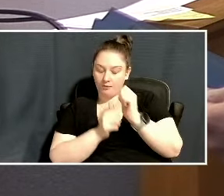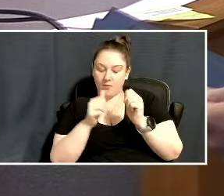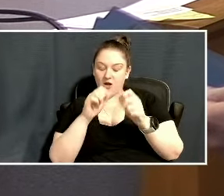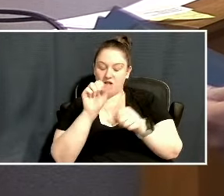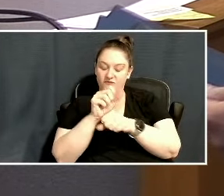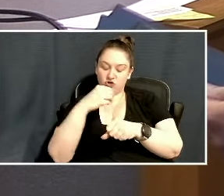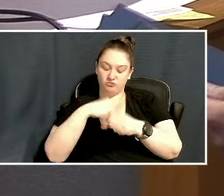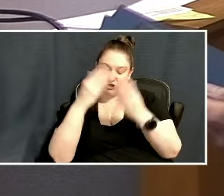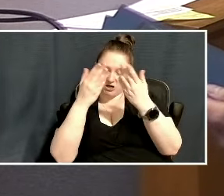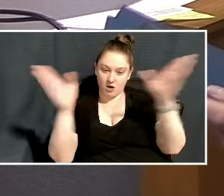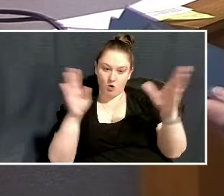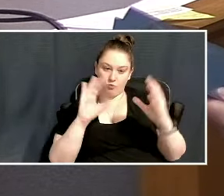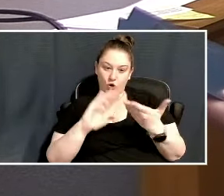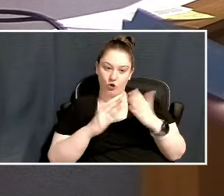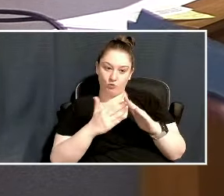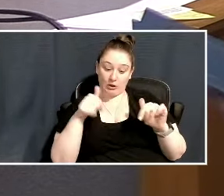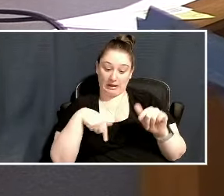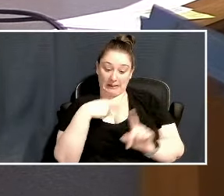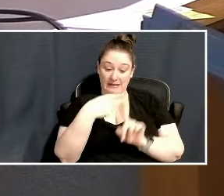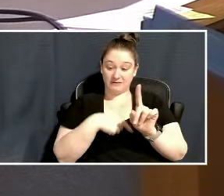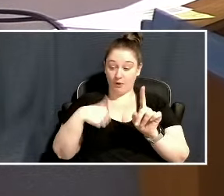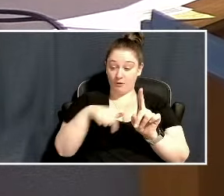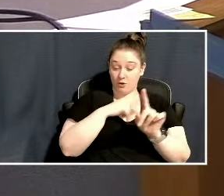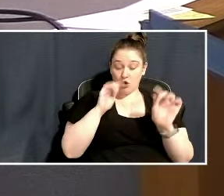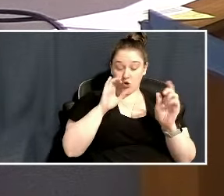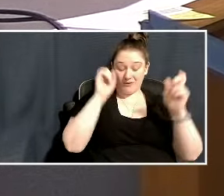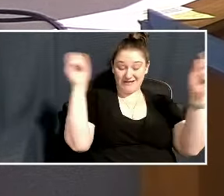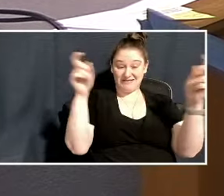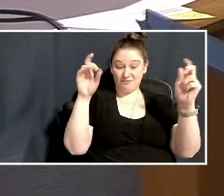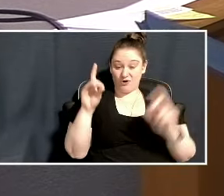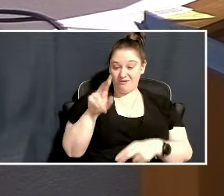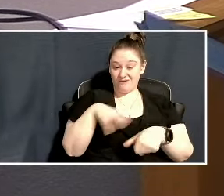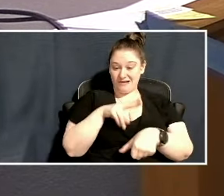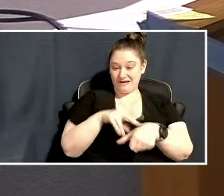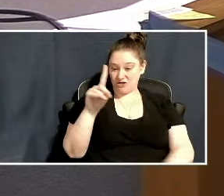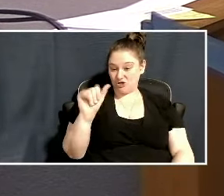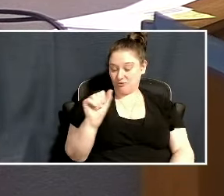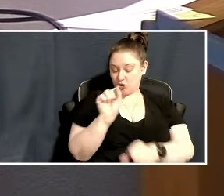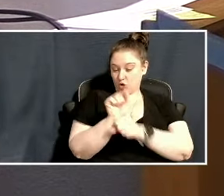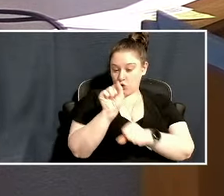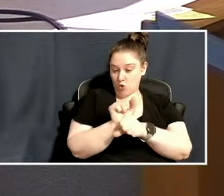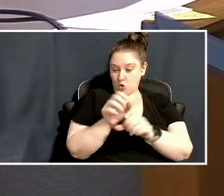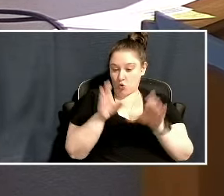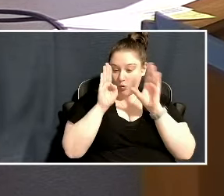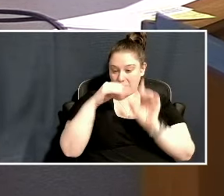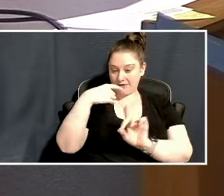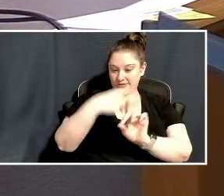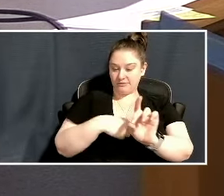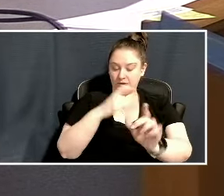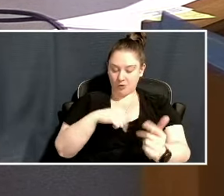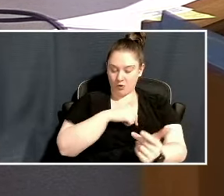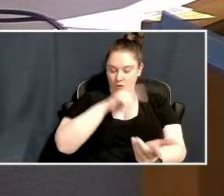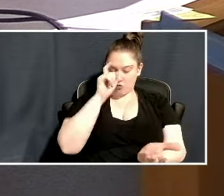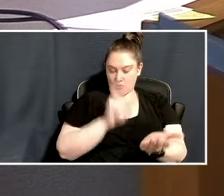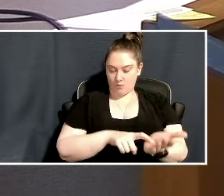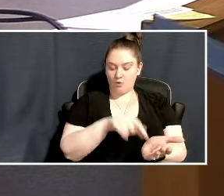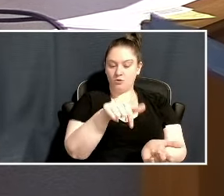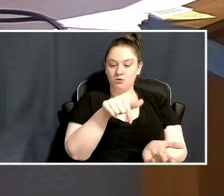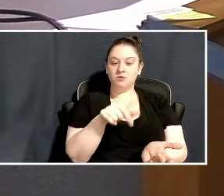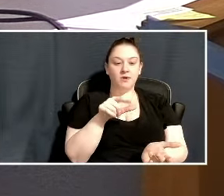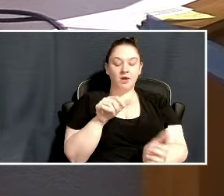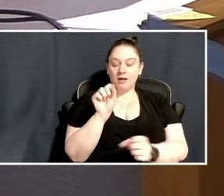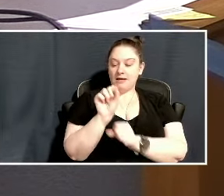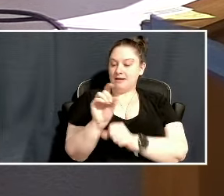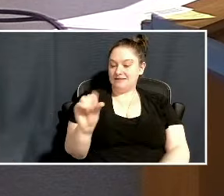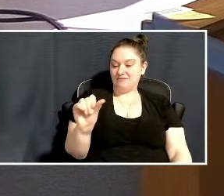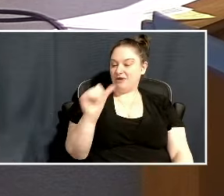this month, as we celebrate National Disability Employment Awareness Month, let us remember that disability does not define a person's